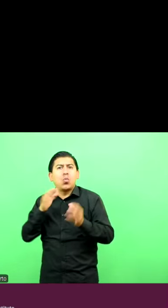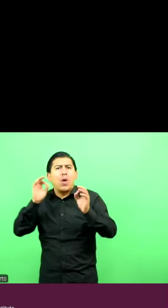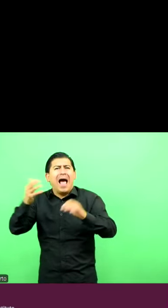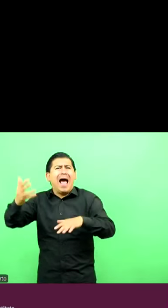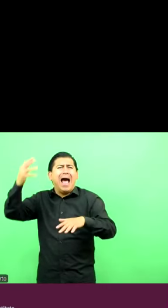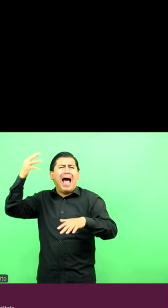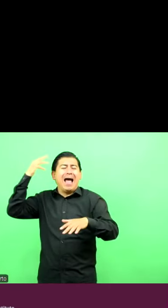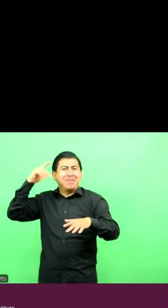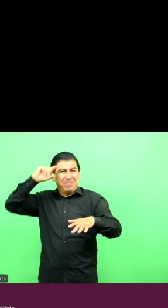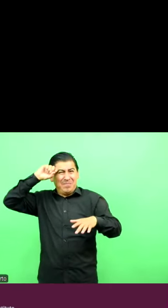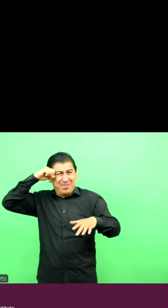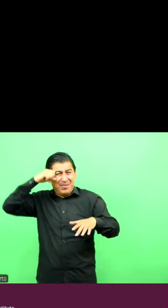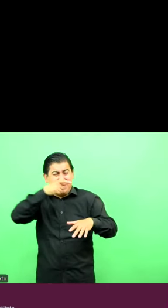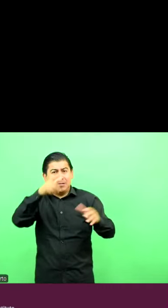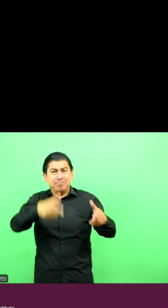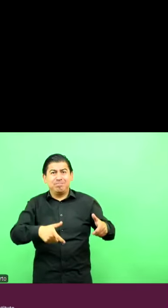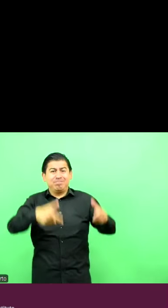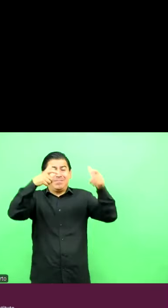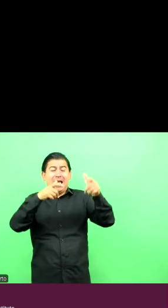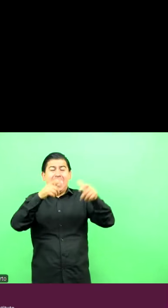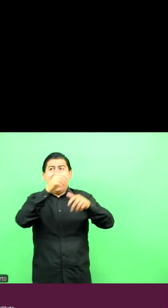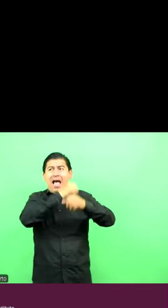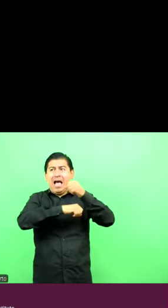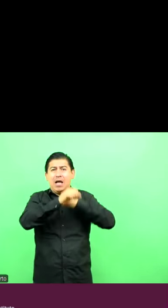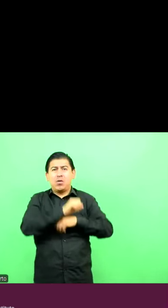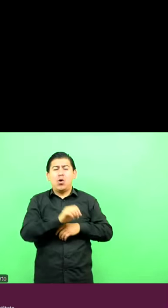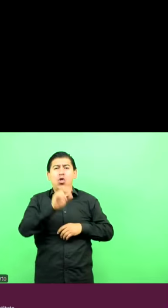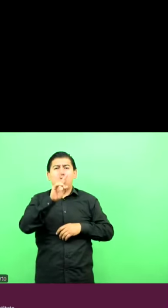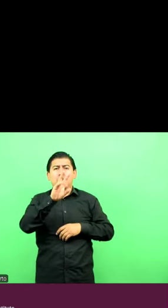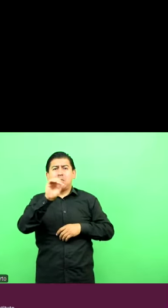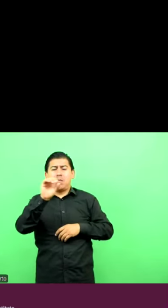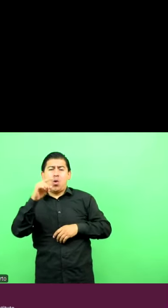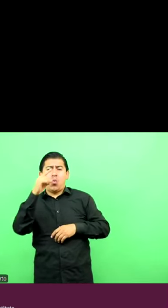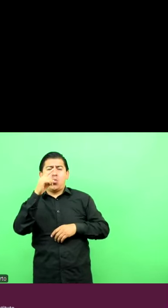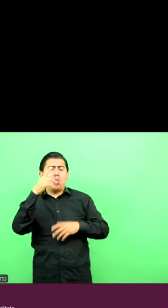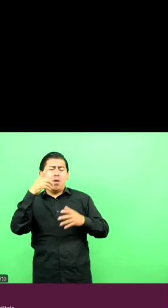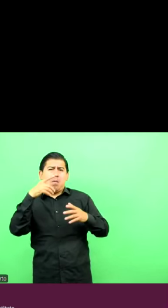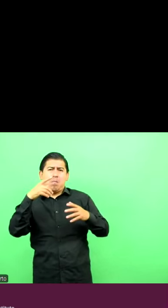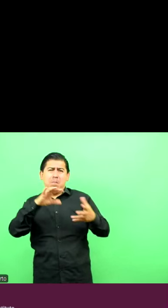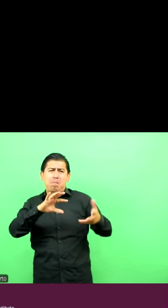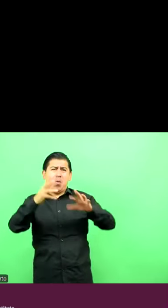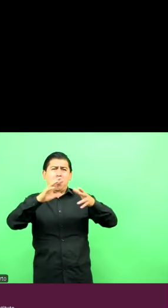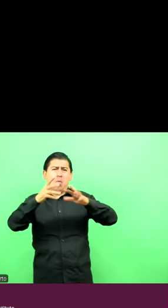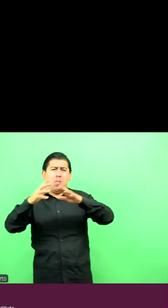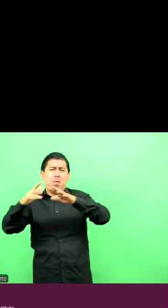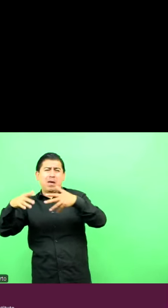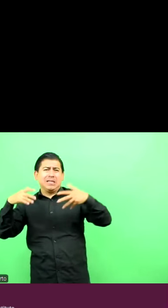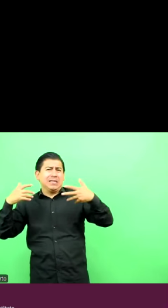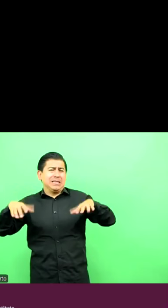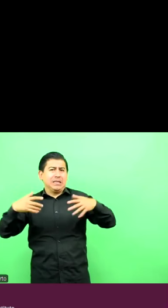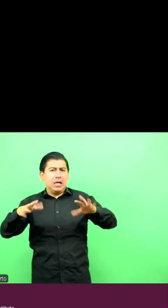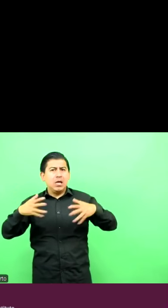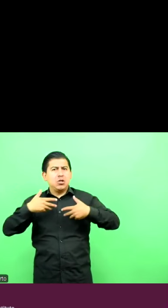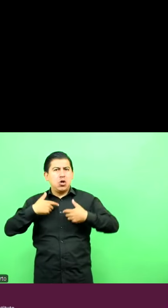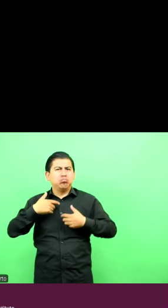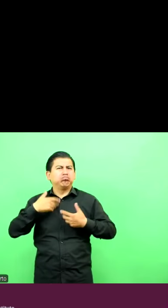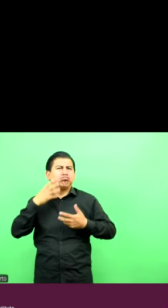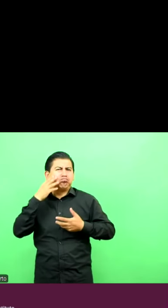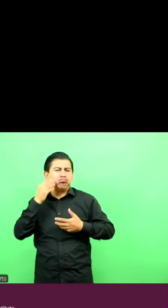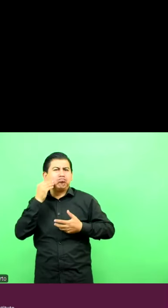all aspects of the rights and leadership of people with disabilities before, during, and after disasters